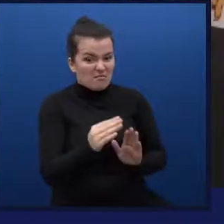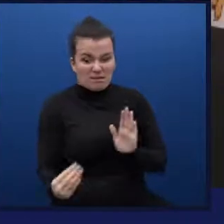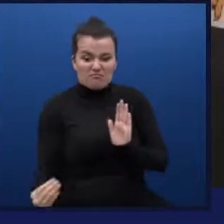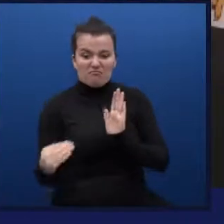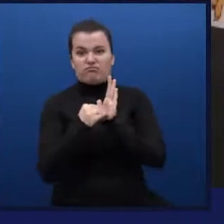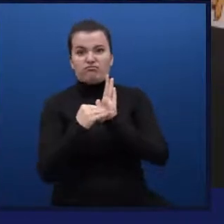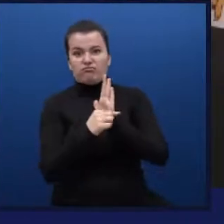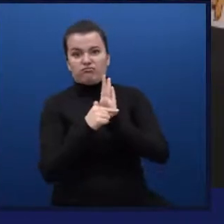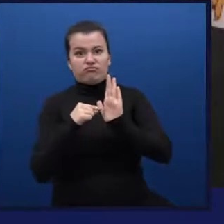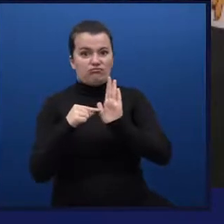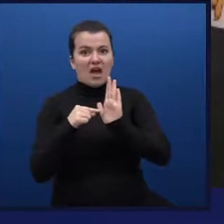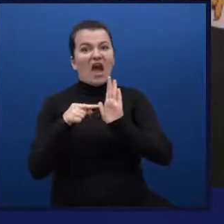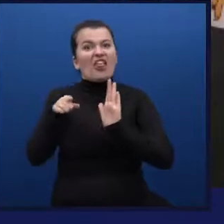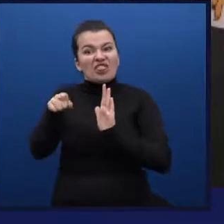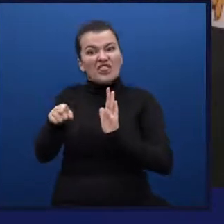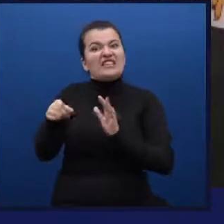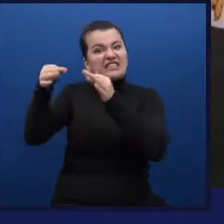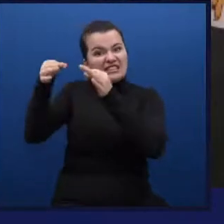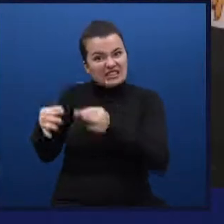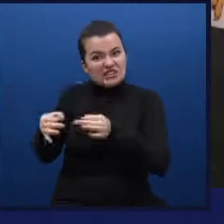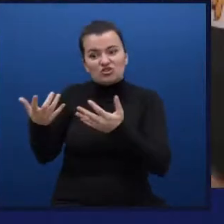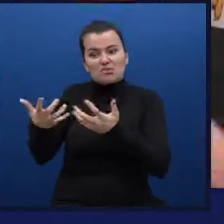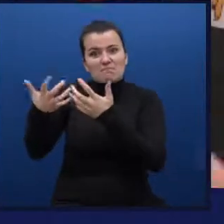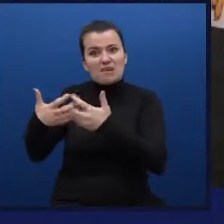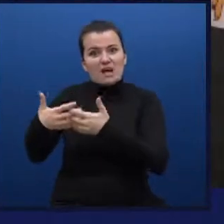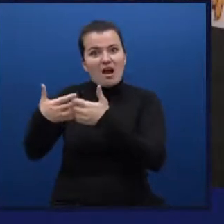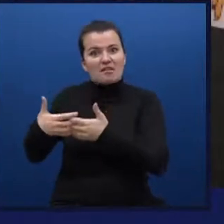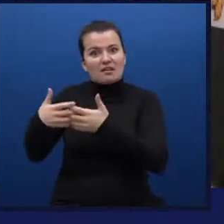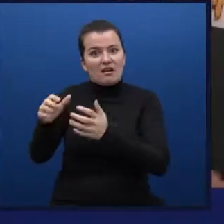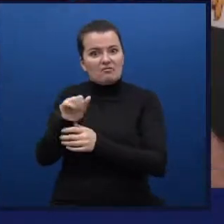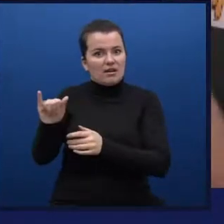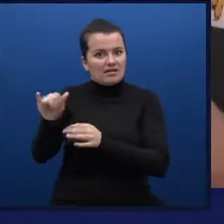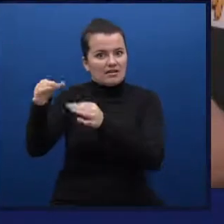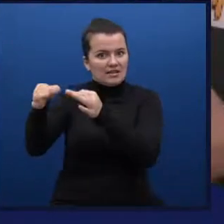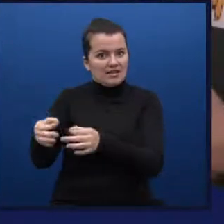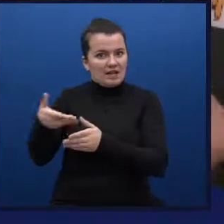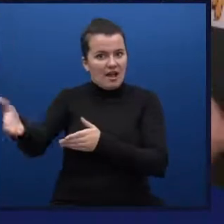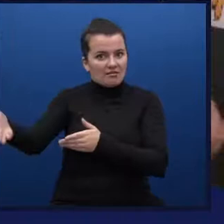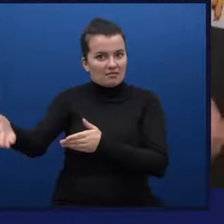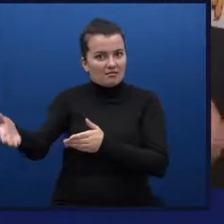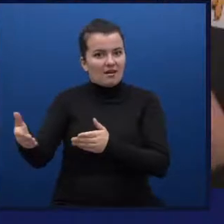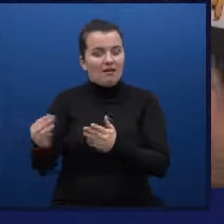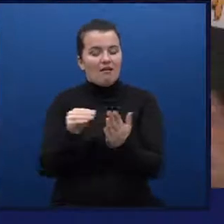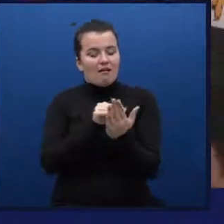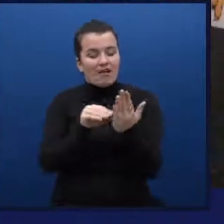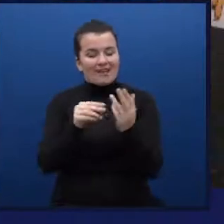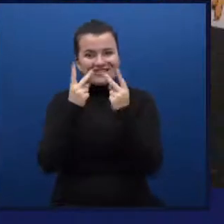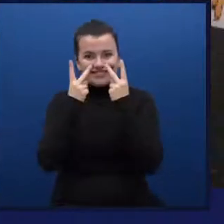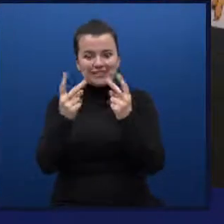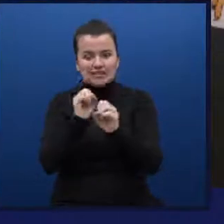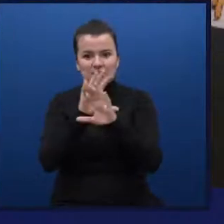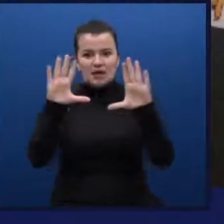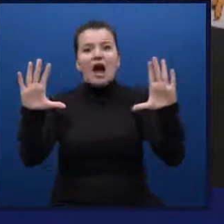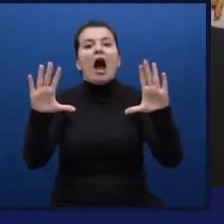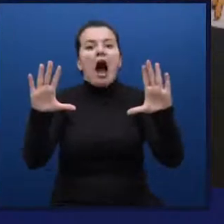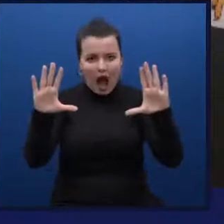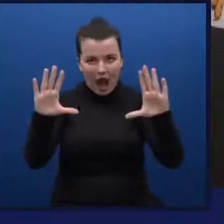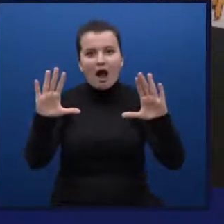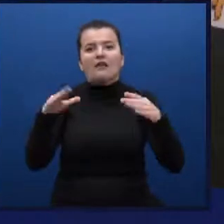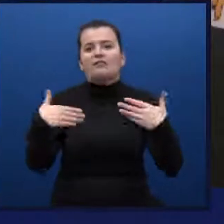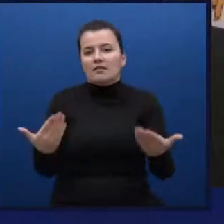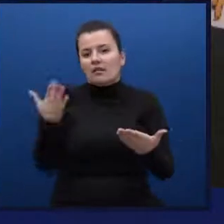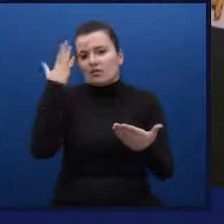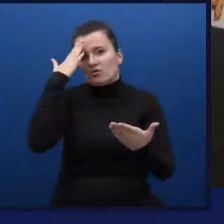was partly aided by mechanical methods. Right away, you can start to think about the ethical